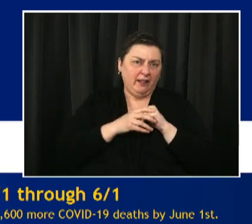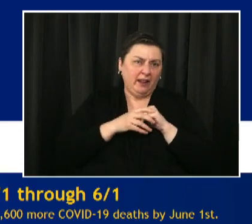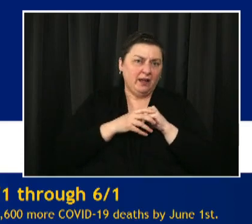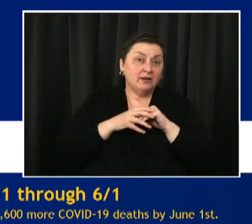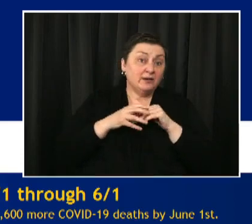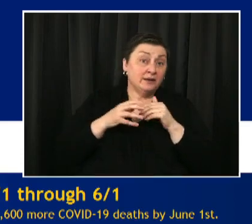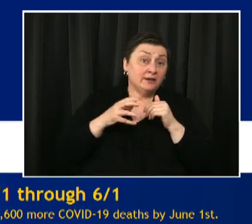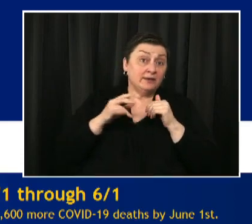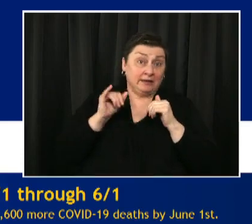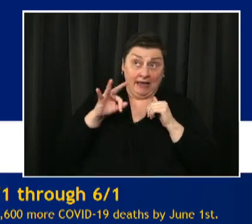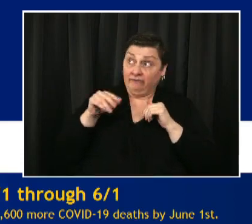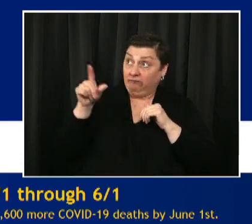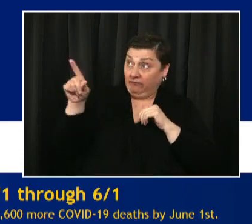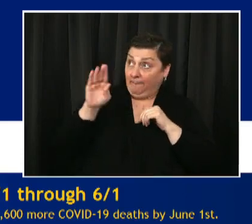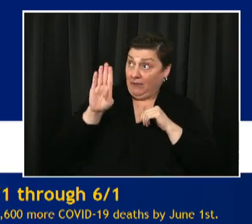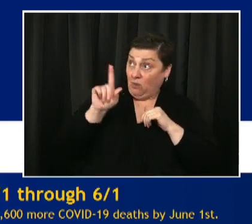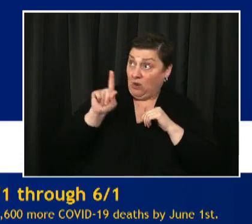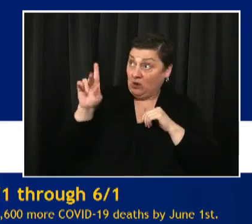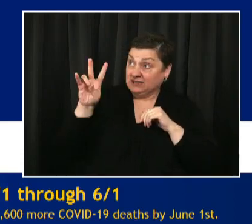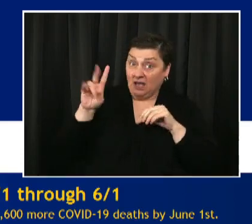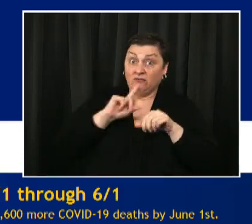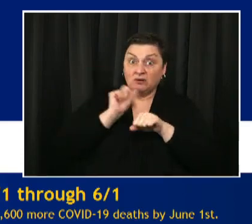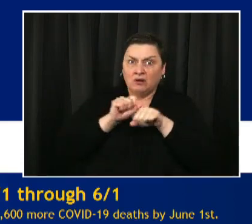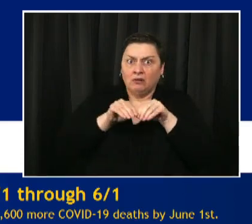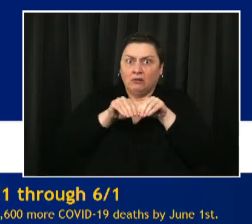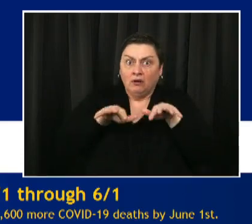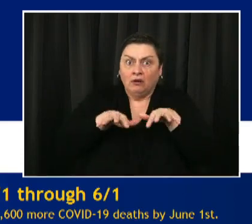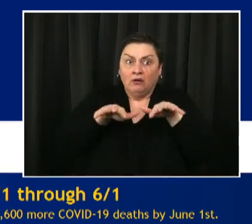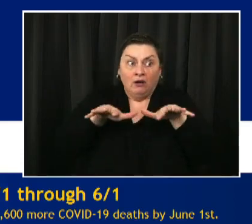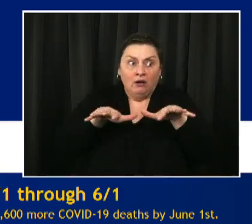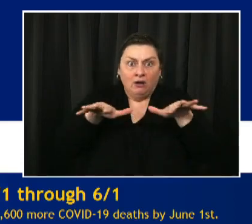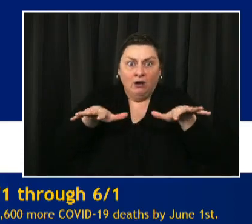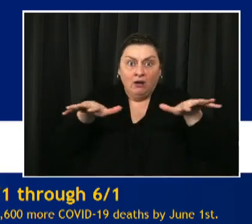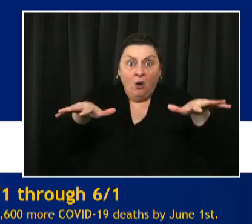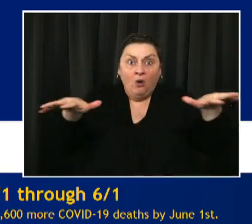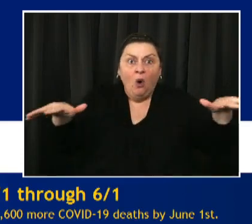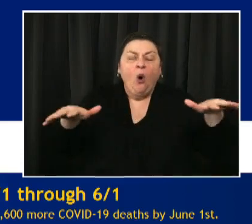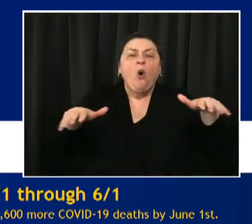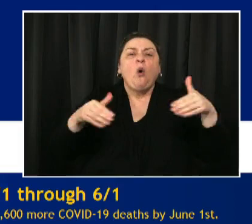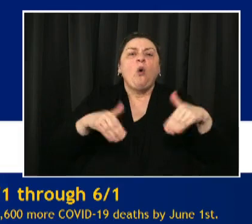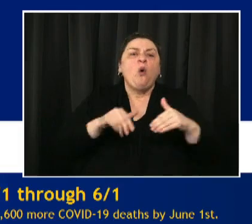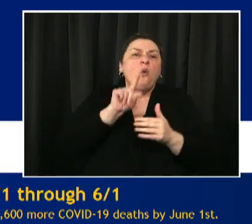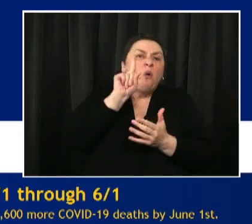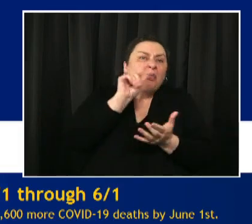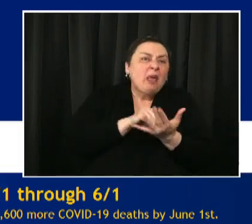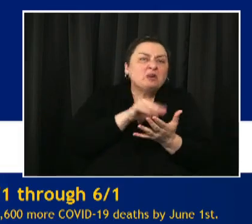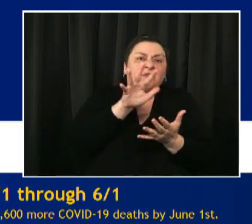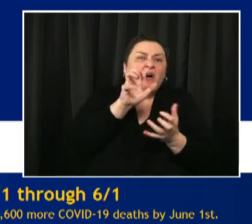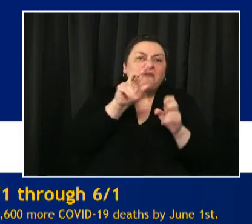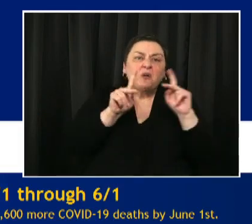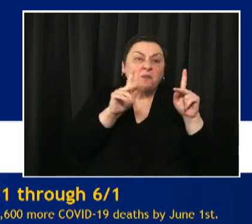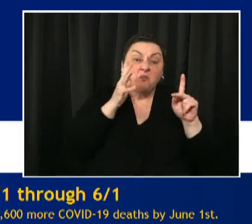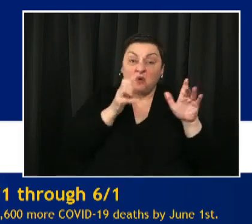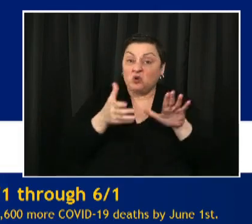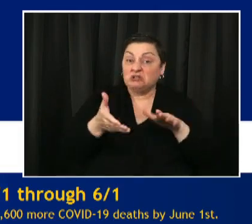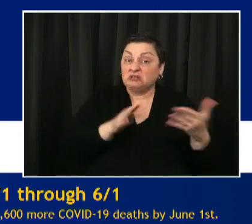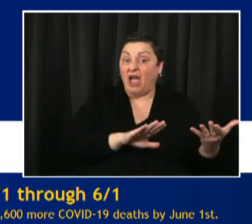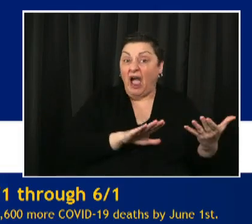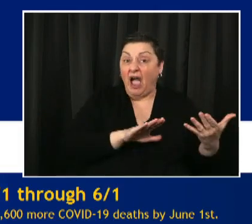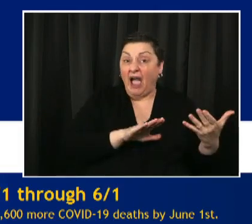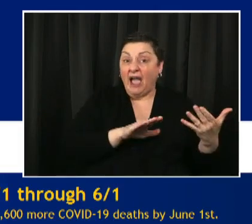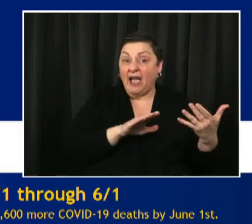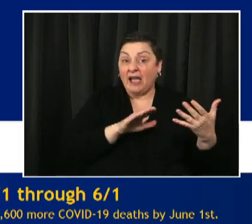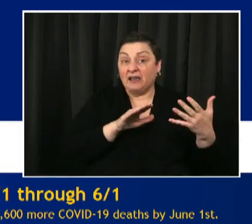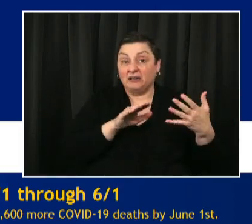of having B117 arise. That would be 1,500 deaths by between early